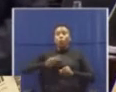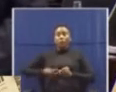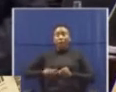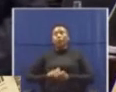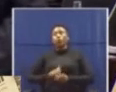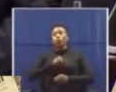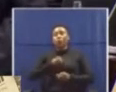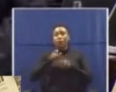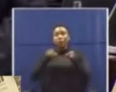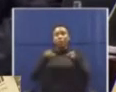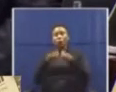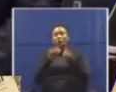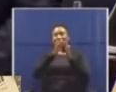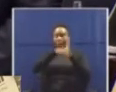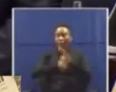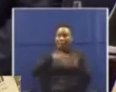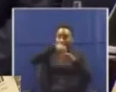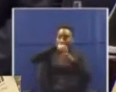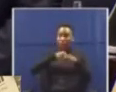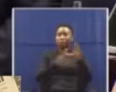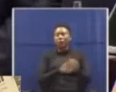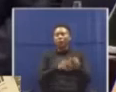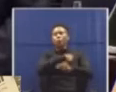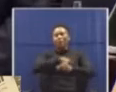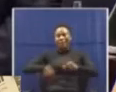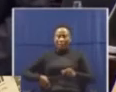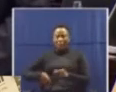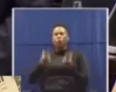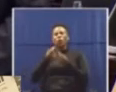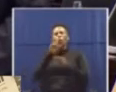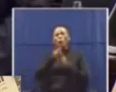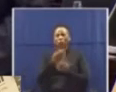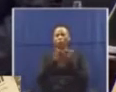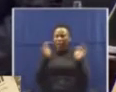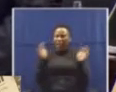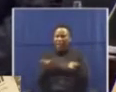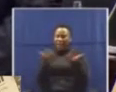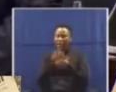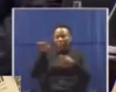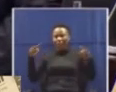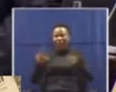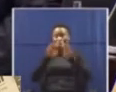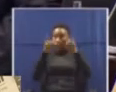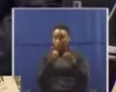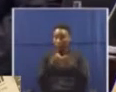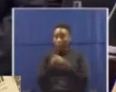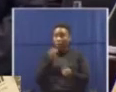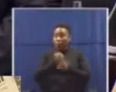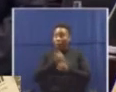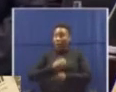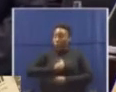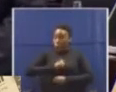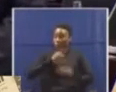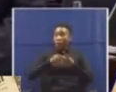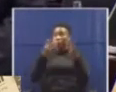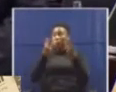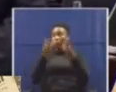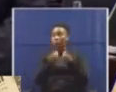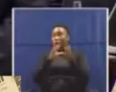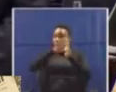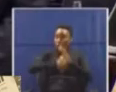in the Presidency doing with respect to encouraging other departments to make our youth and people living with disabilities